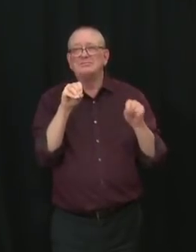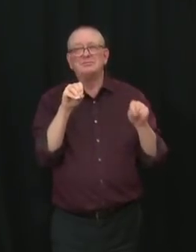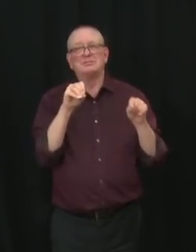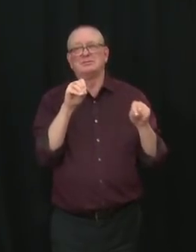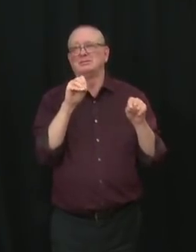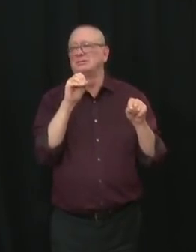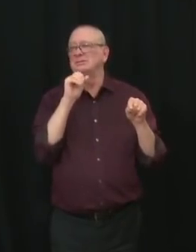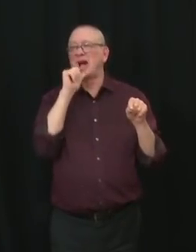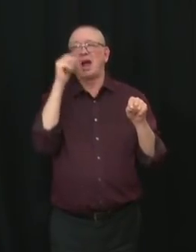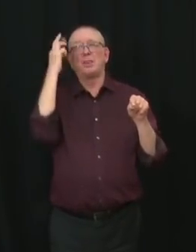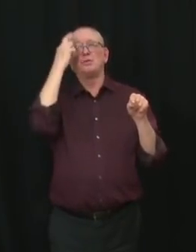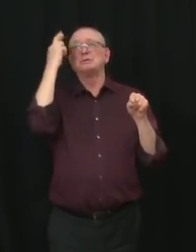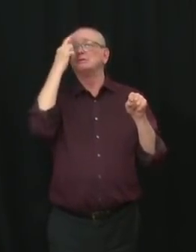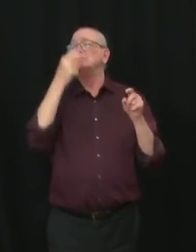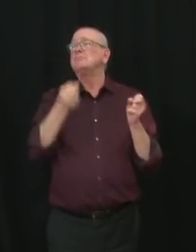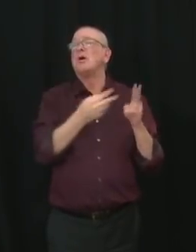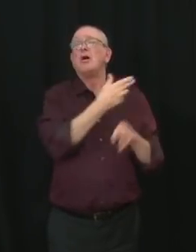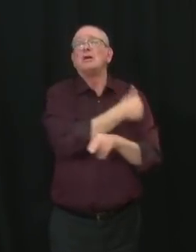positive.